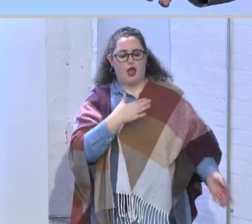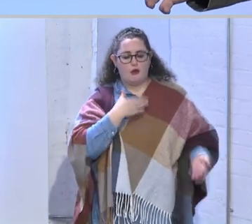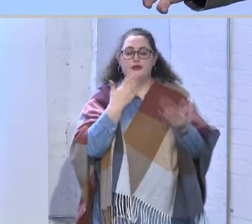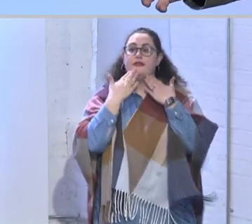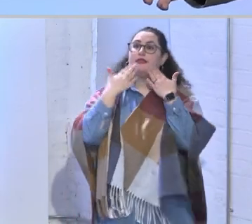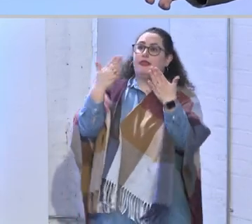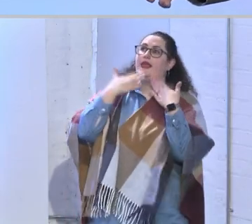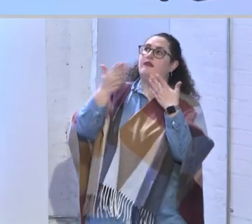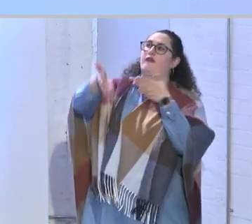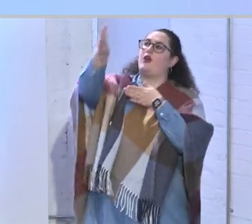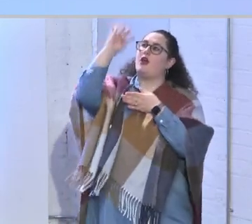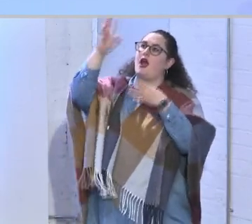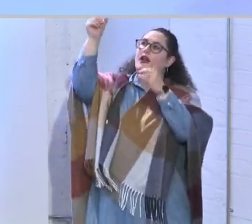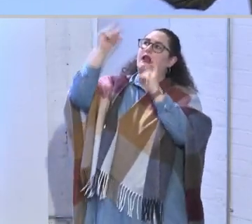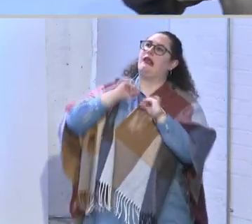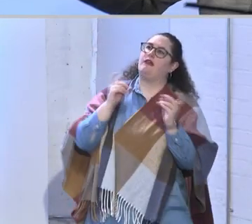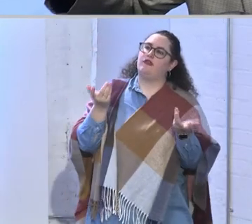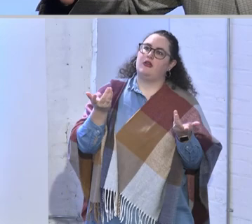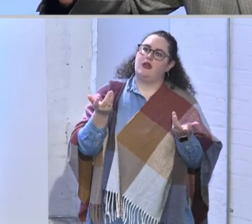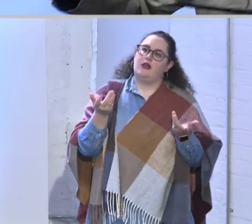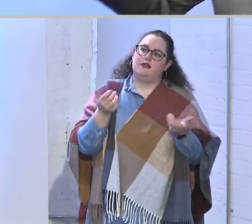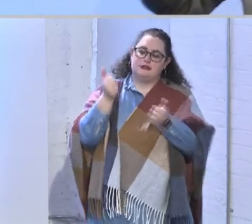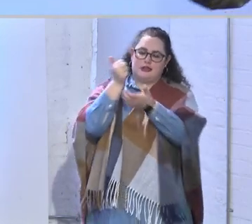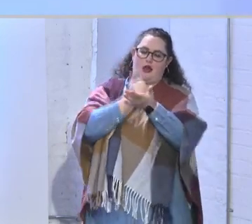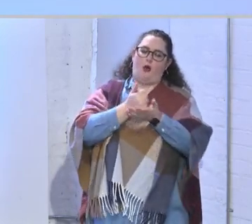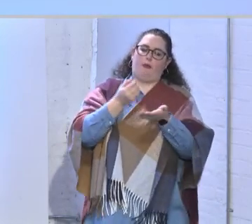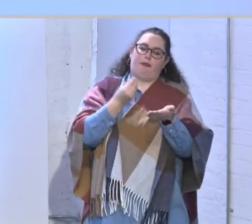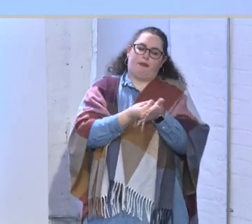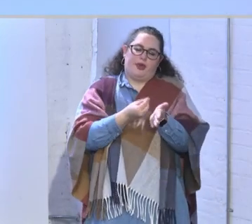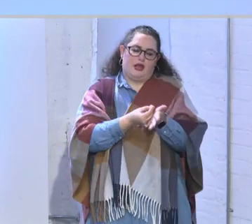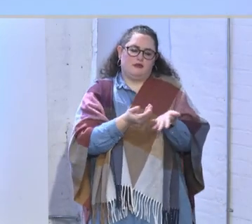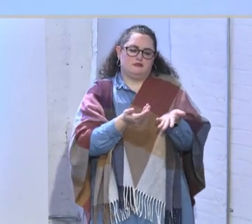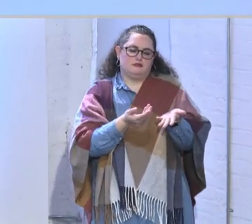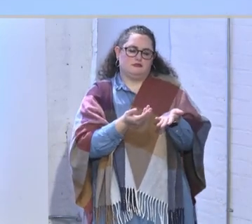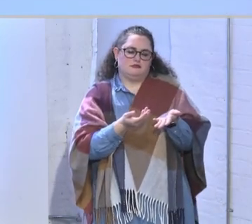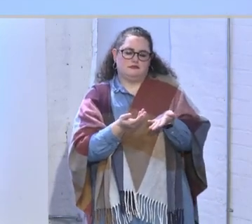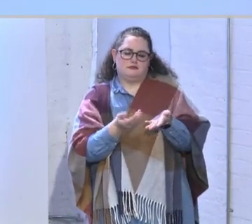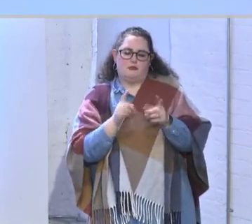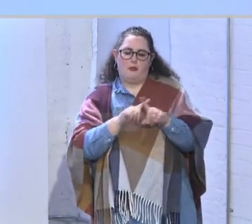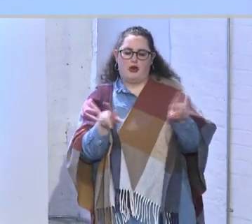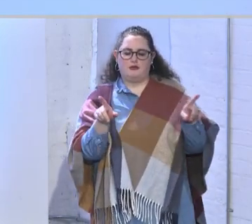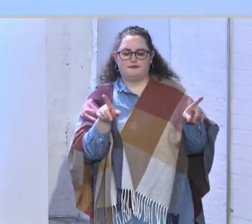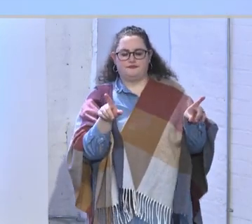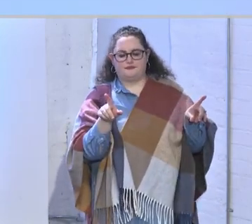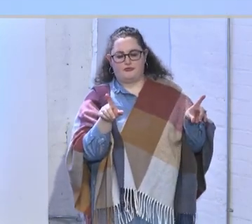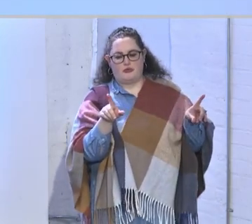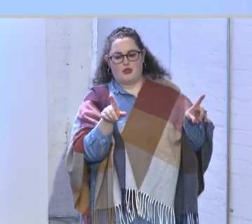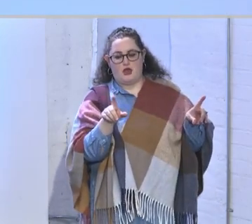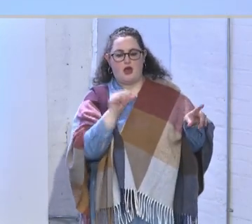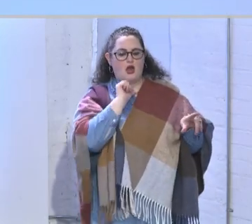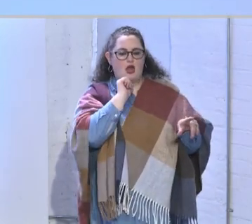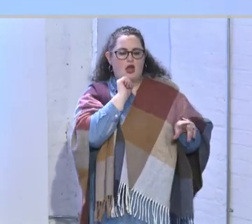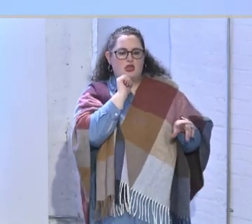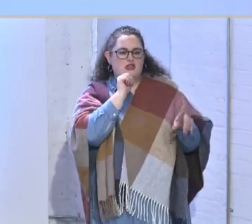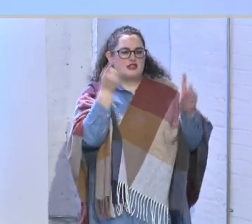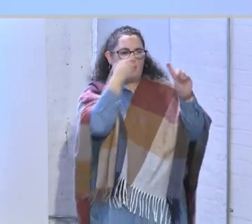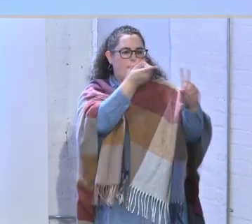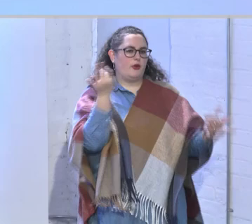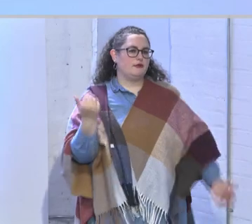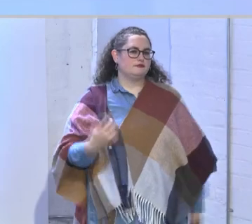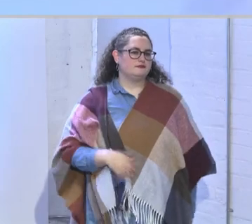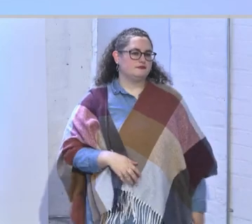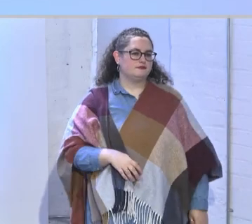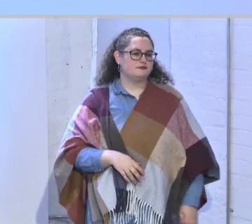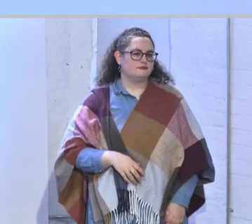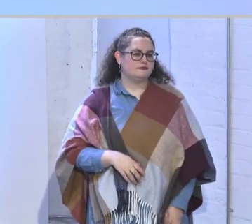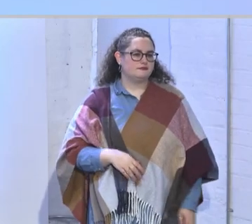God's provision. And that was the emanation. That was the start of it. And then I thought, but that's not the greatest thing God did for me to be able